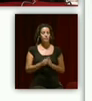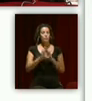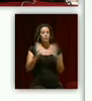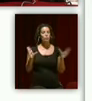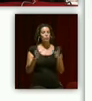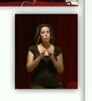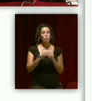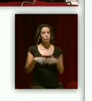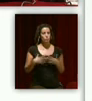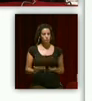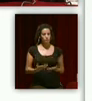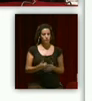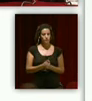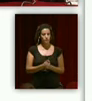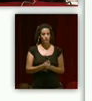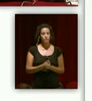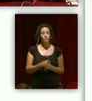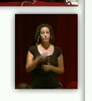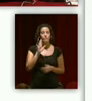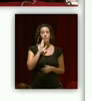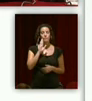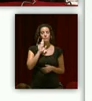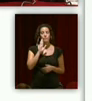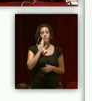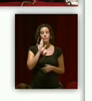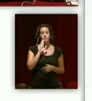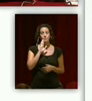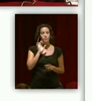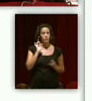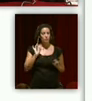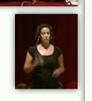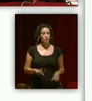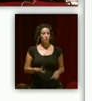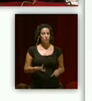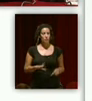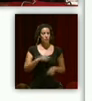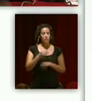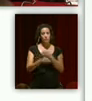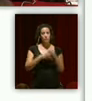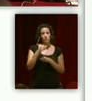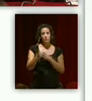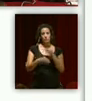Now, by way of conclusion, I'd like to say that